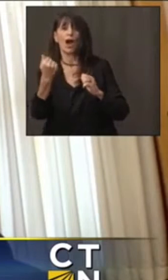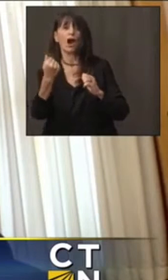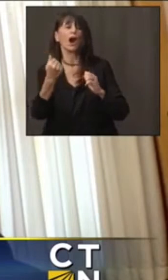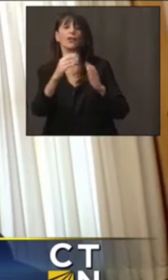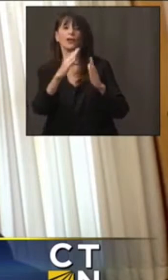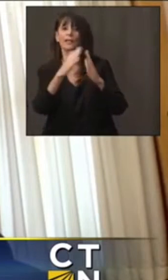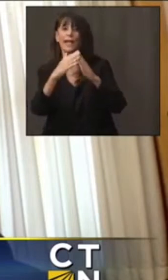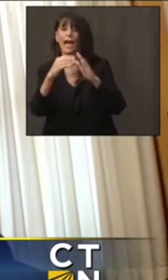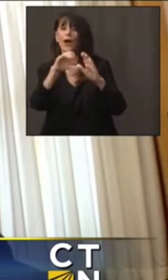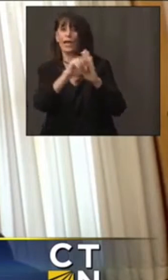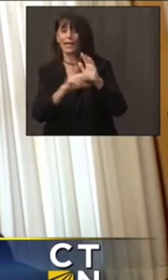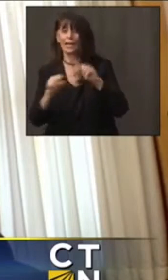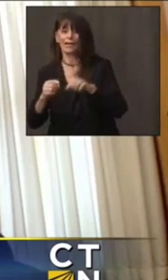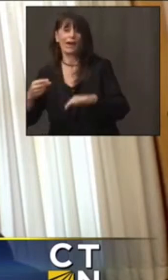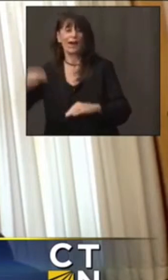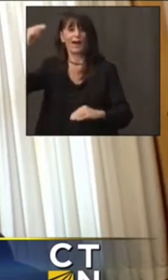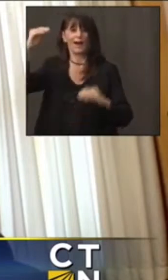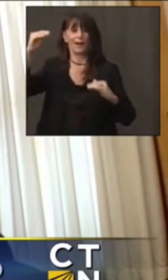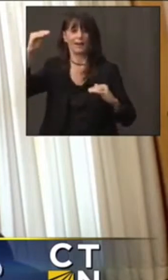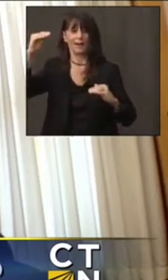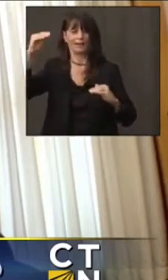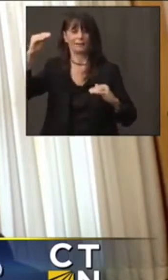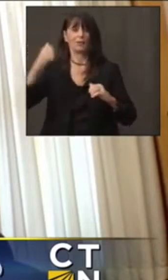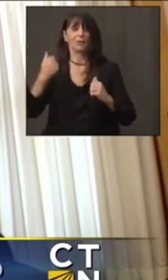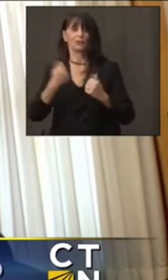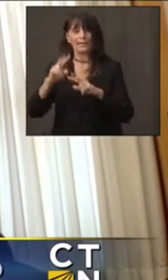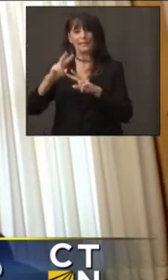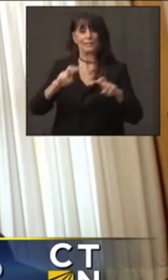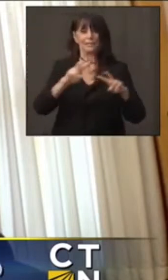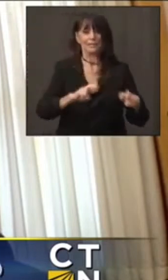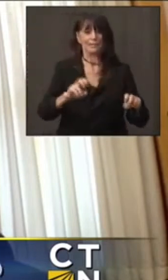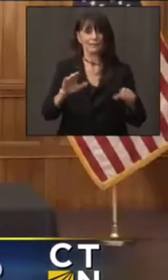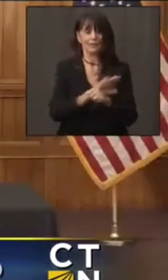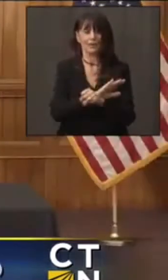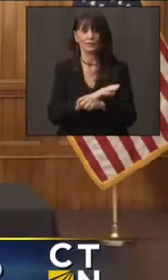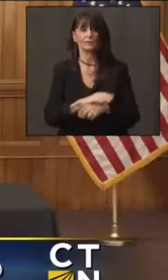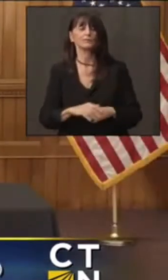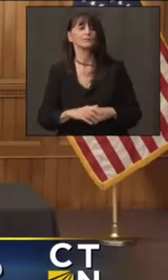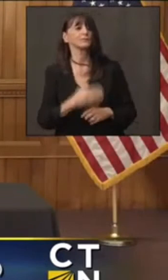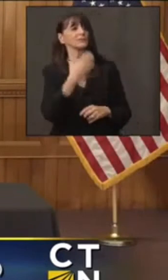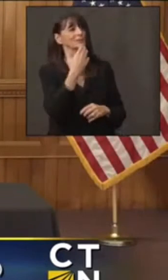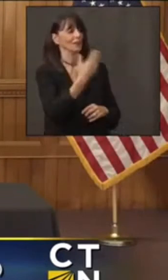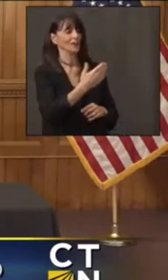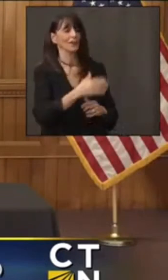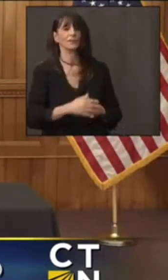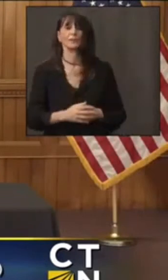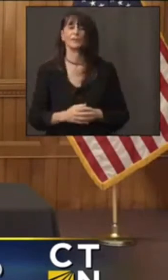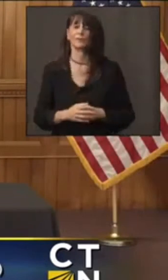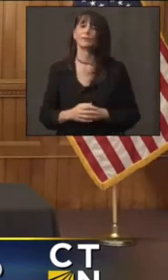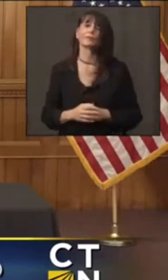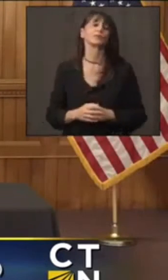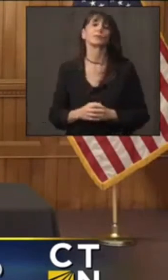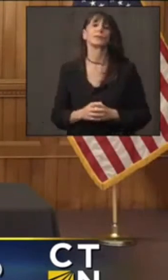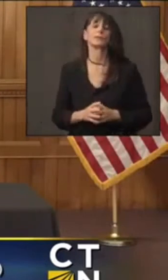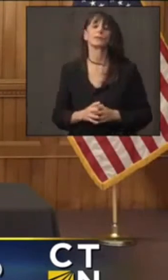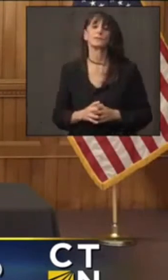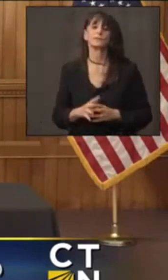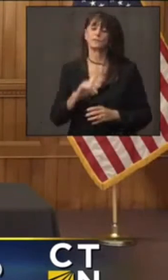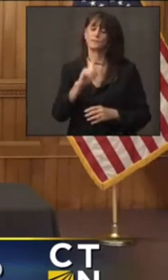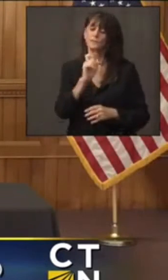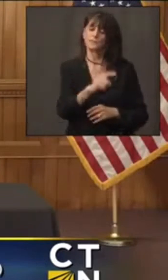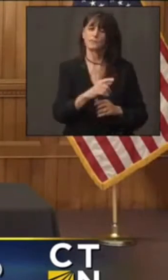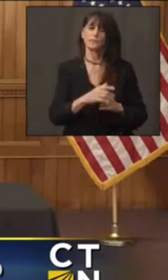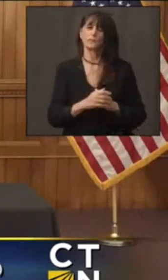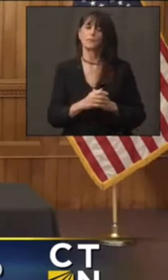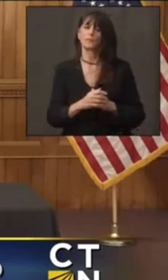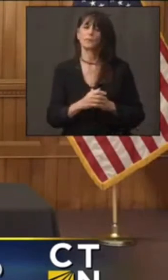So we look at it both ways. Okay, thank you. And Governor, right now, states across the country